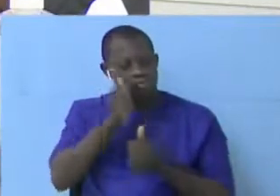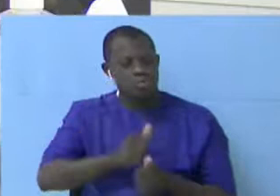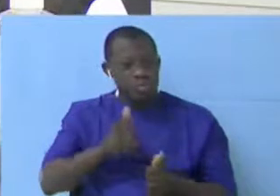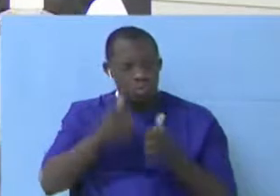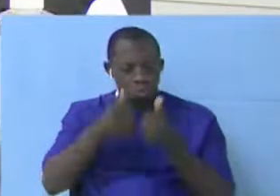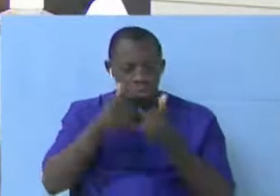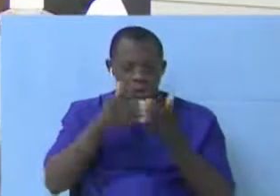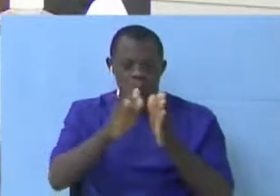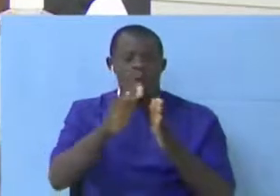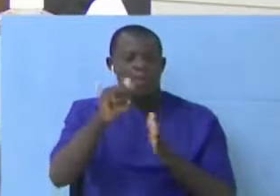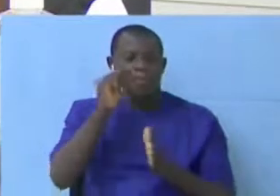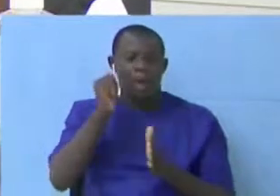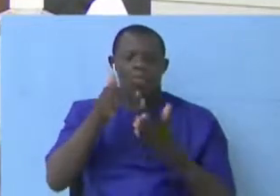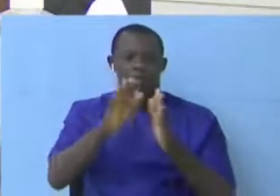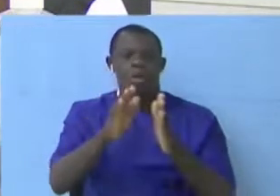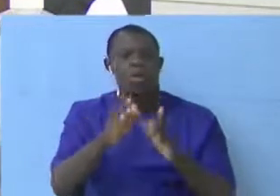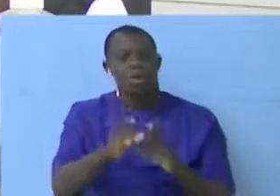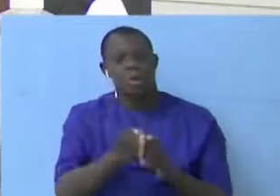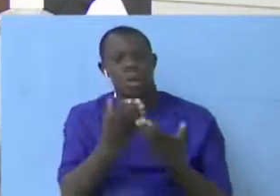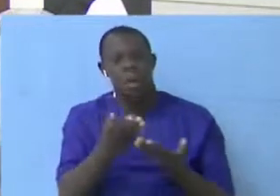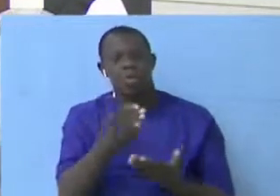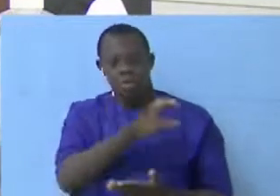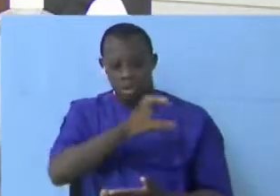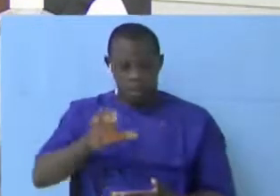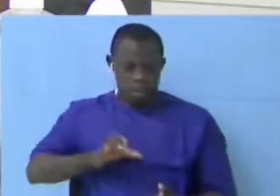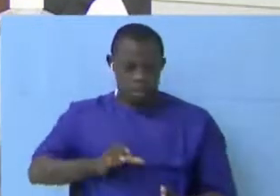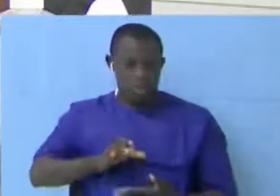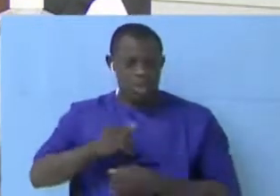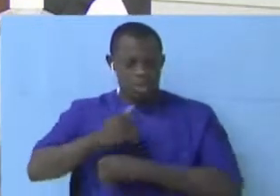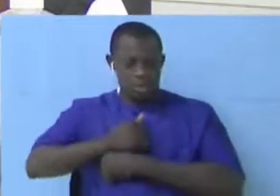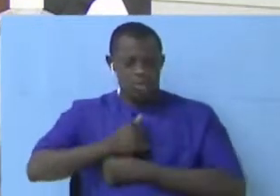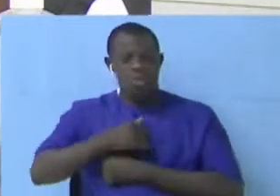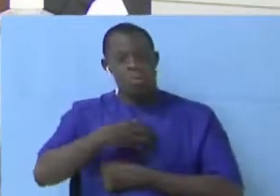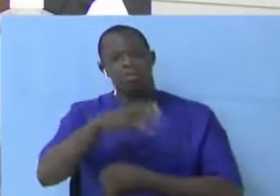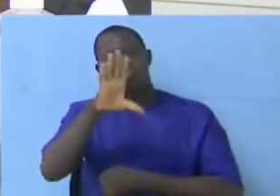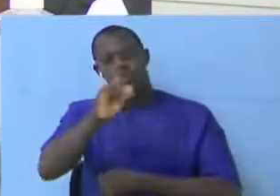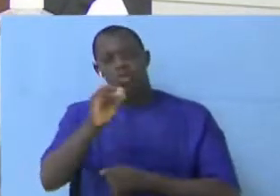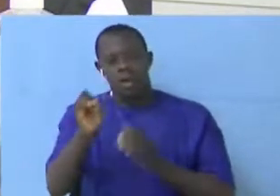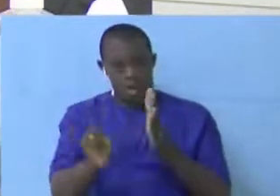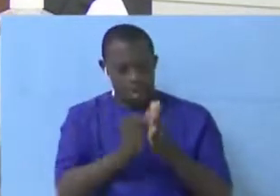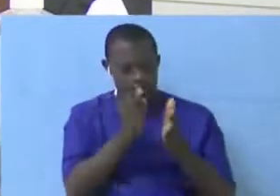the service chief has instructed for investigations. And